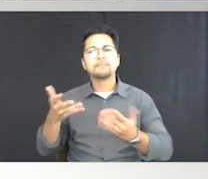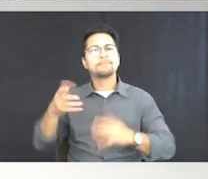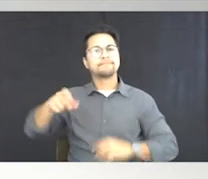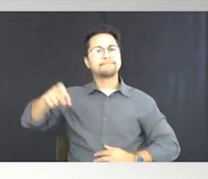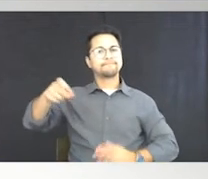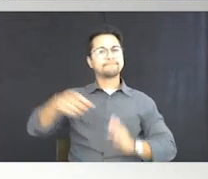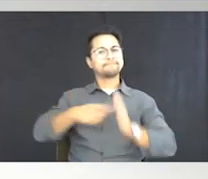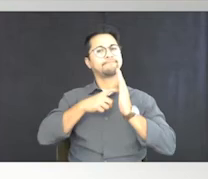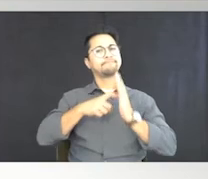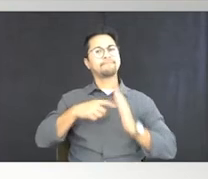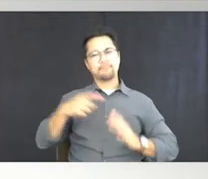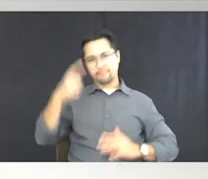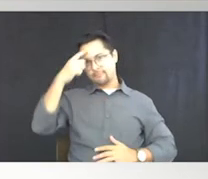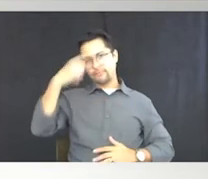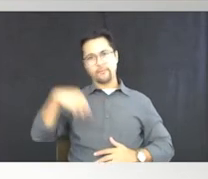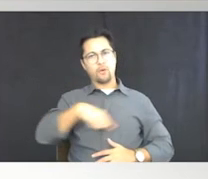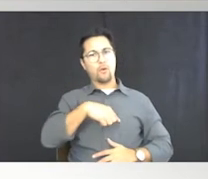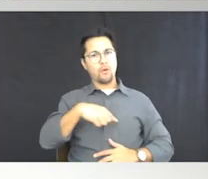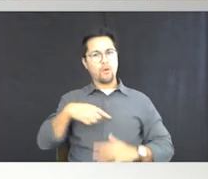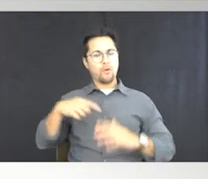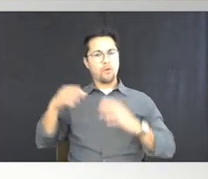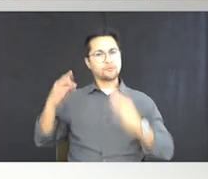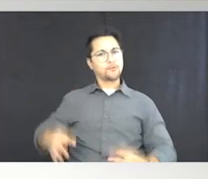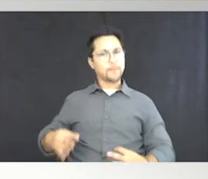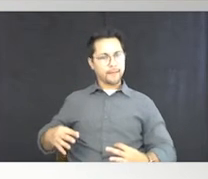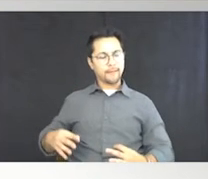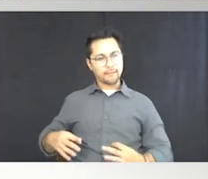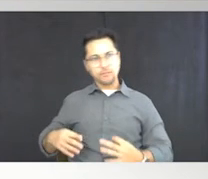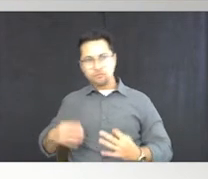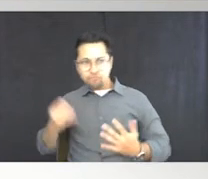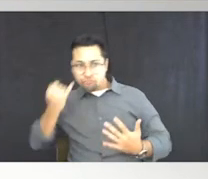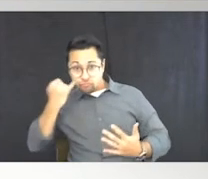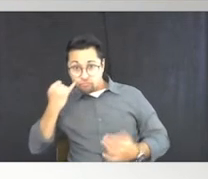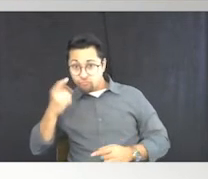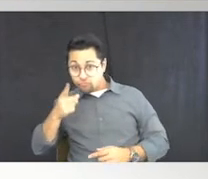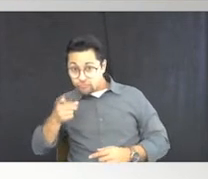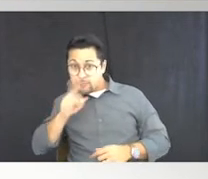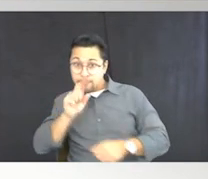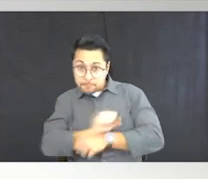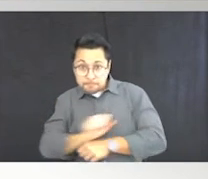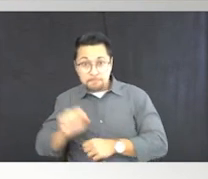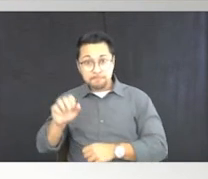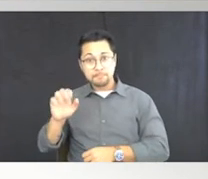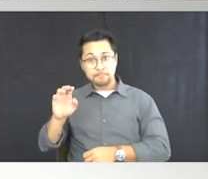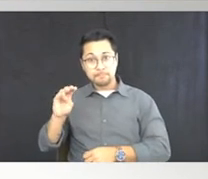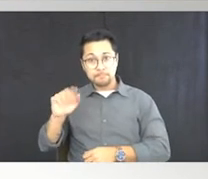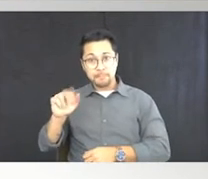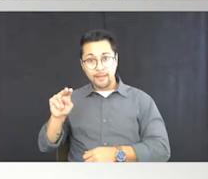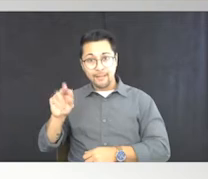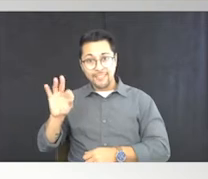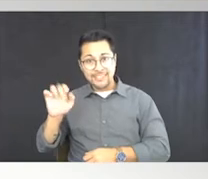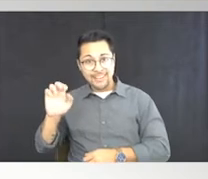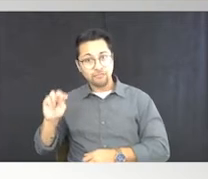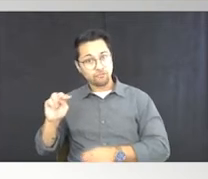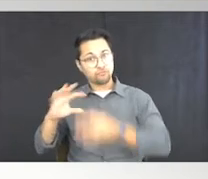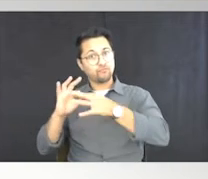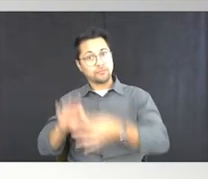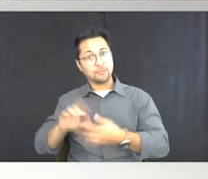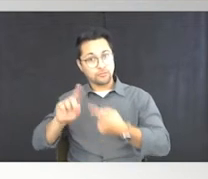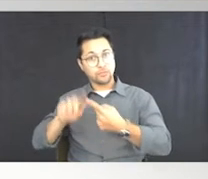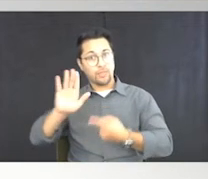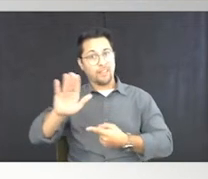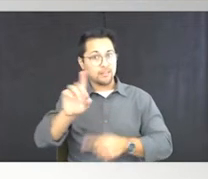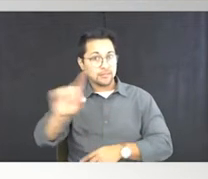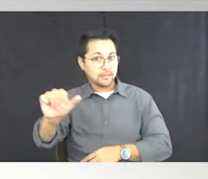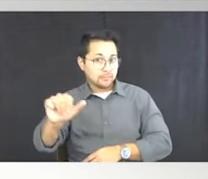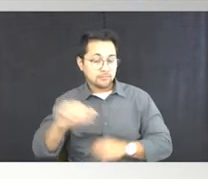needed to make a determination on whether it is a manifestation of the student's disability.